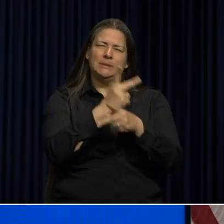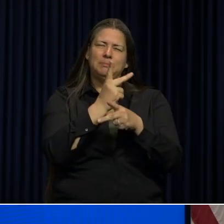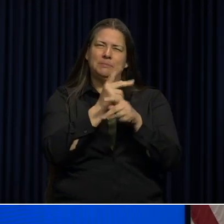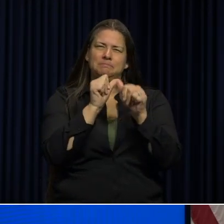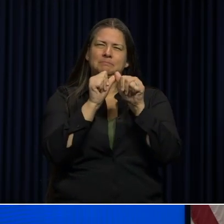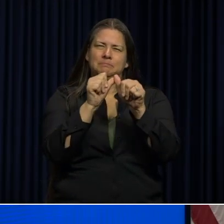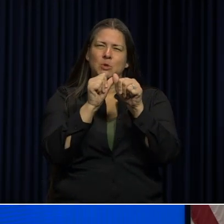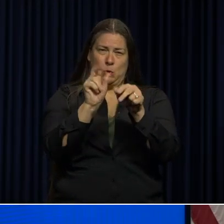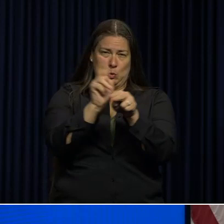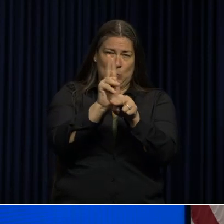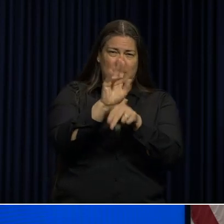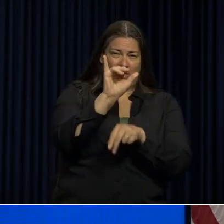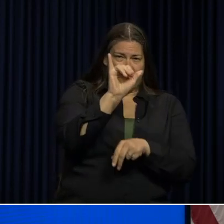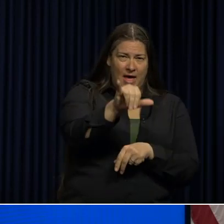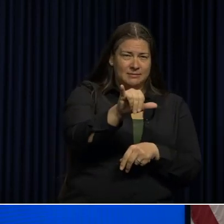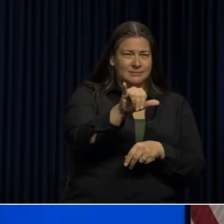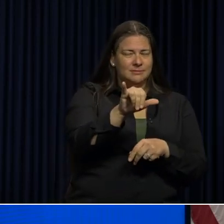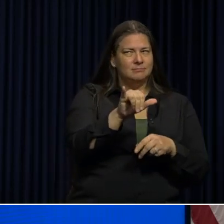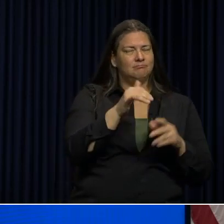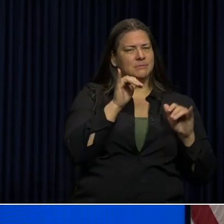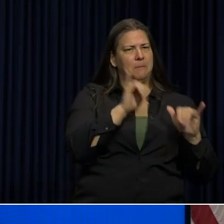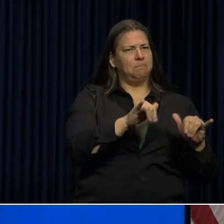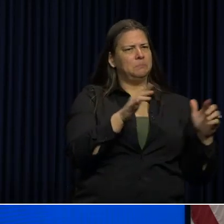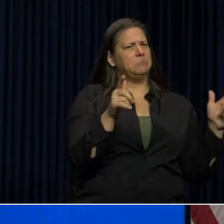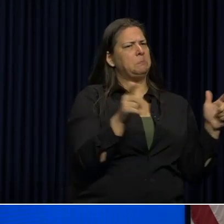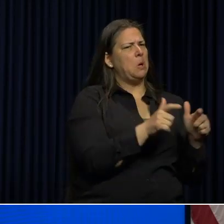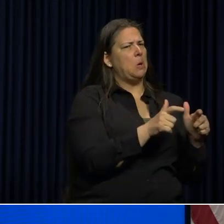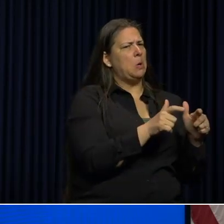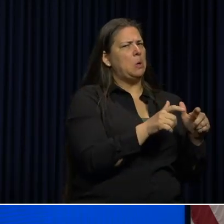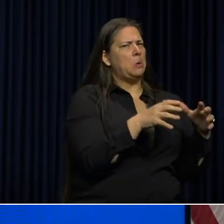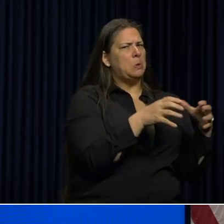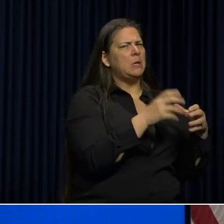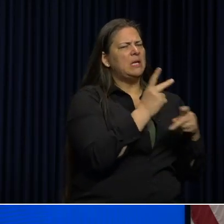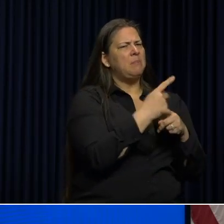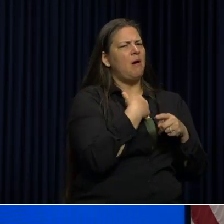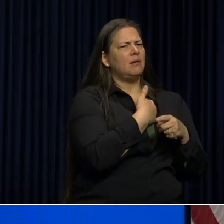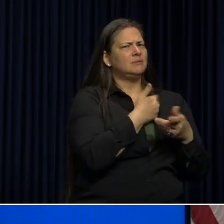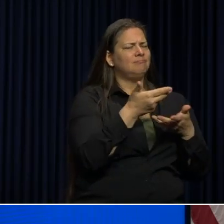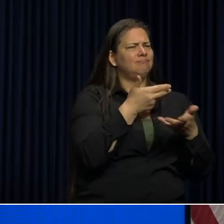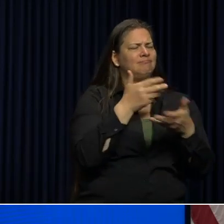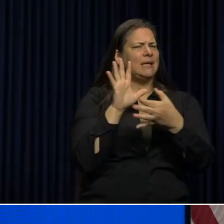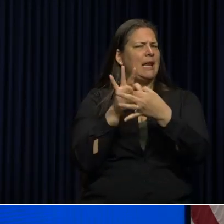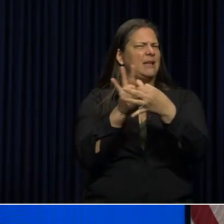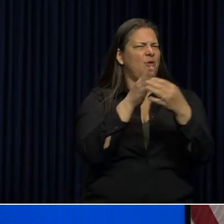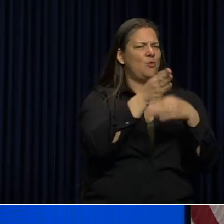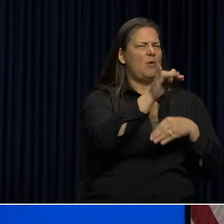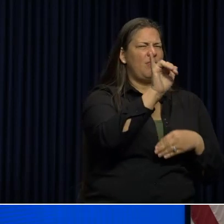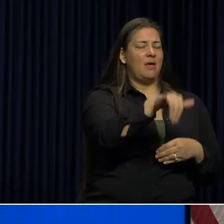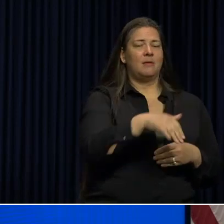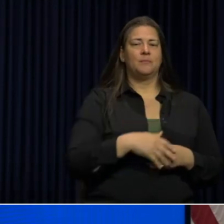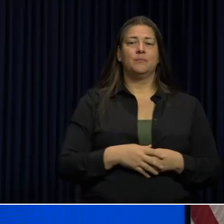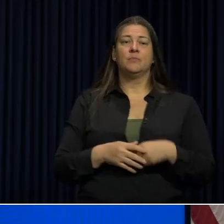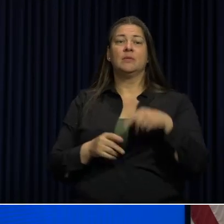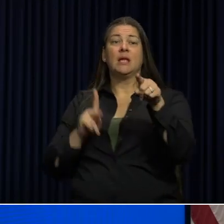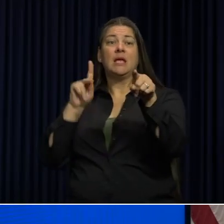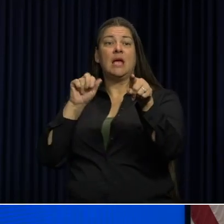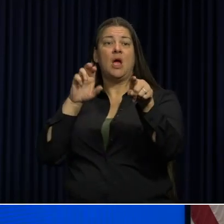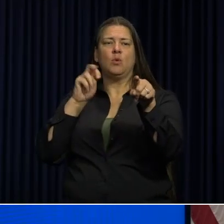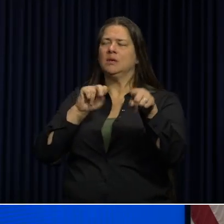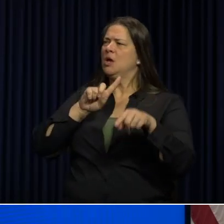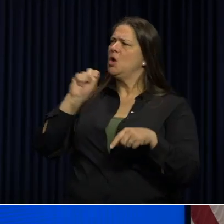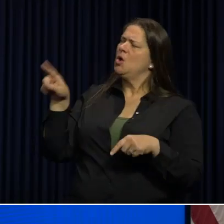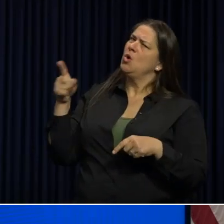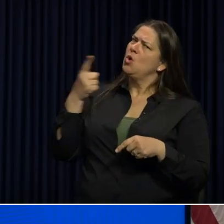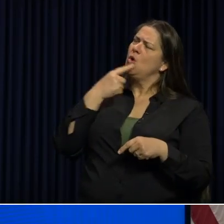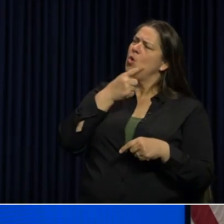methods. It's going to help all of us to feel more connected. Karen. A lot of people are asking, they really want the antibody testing. Of